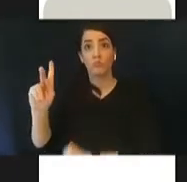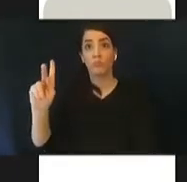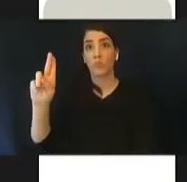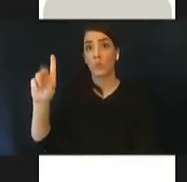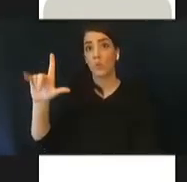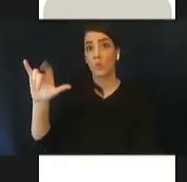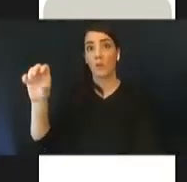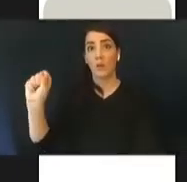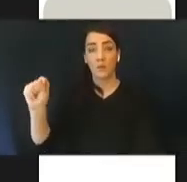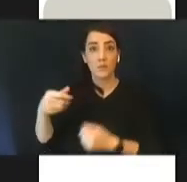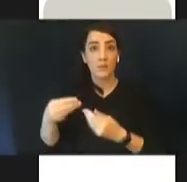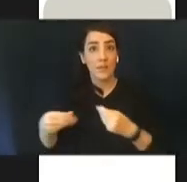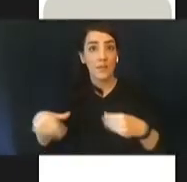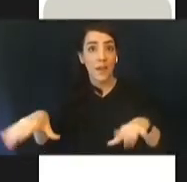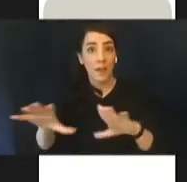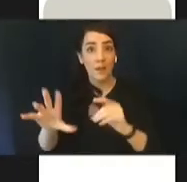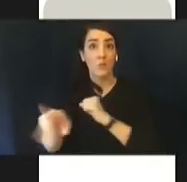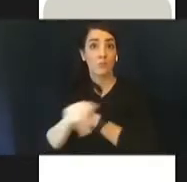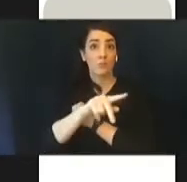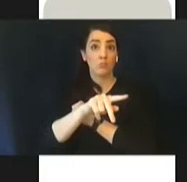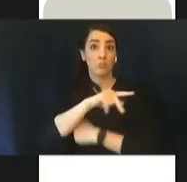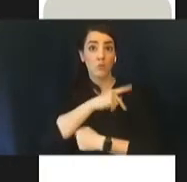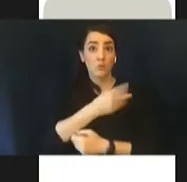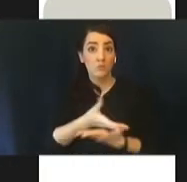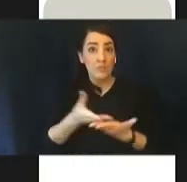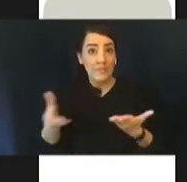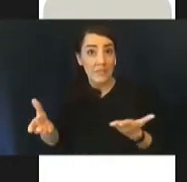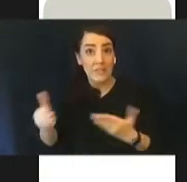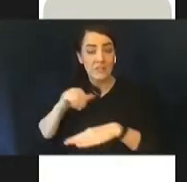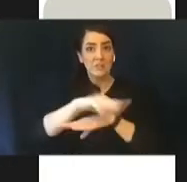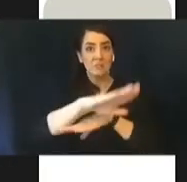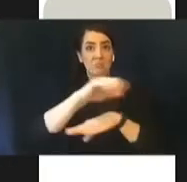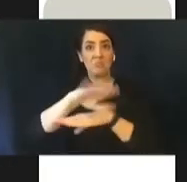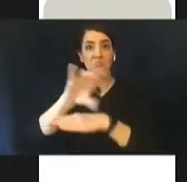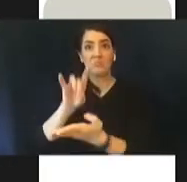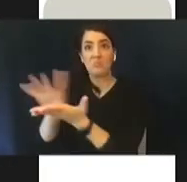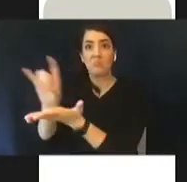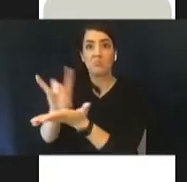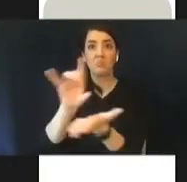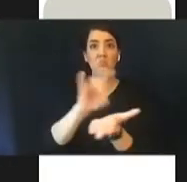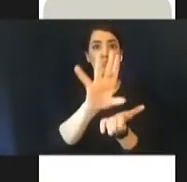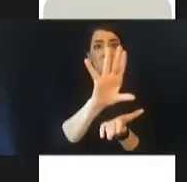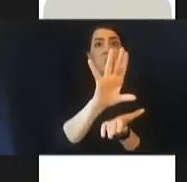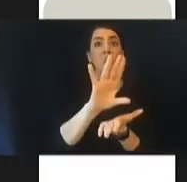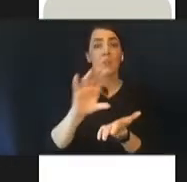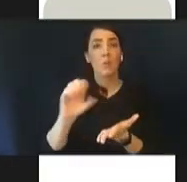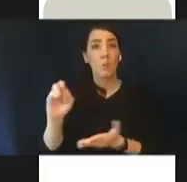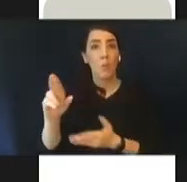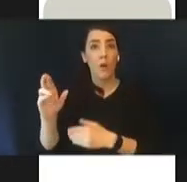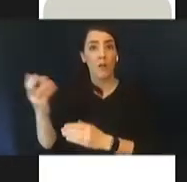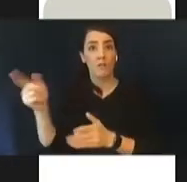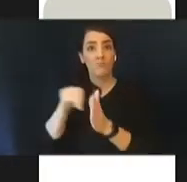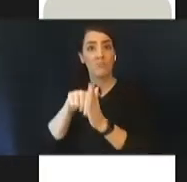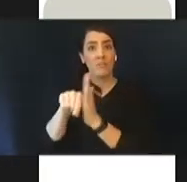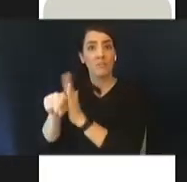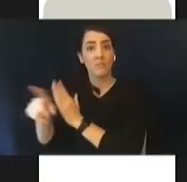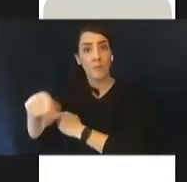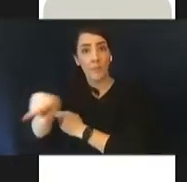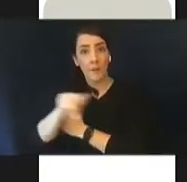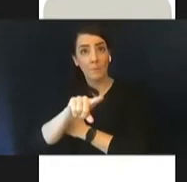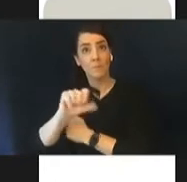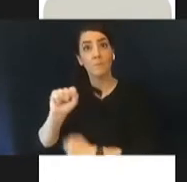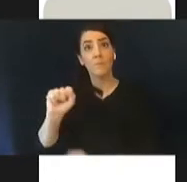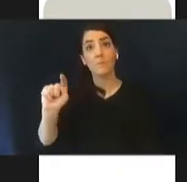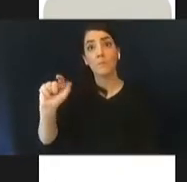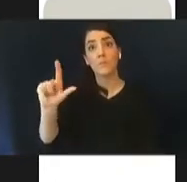deported them to far-off regions of the USSR or executed them. Stalin also initiated